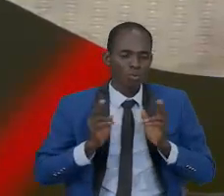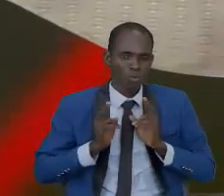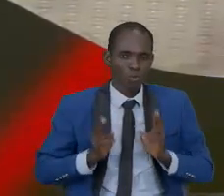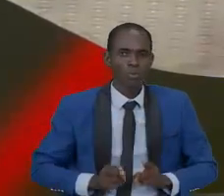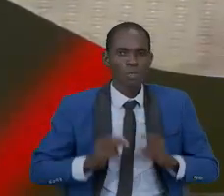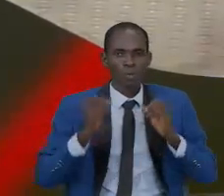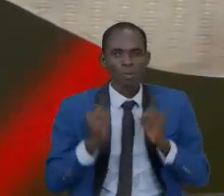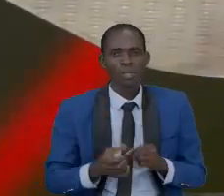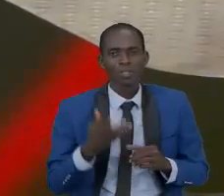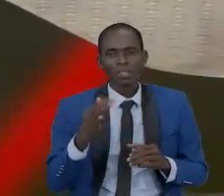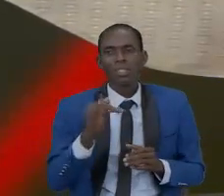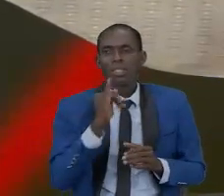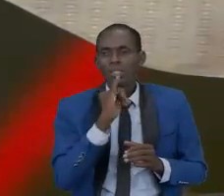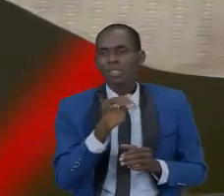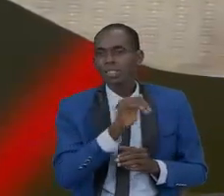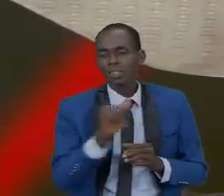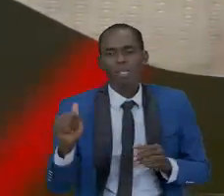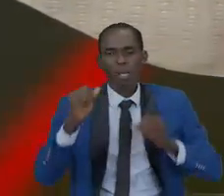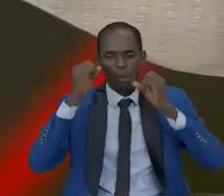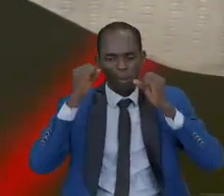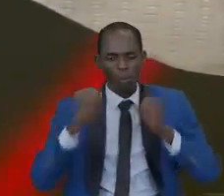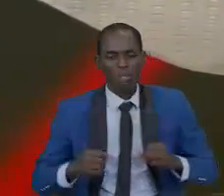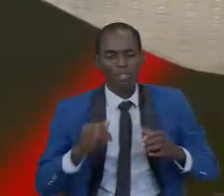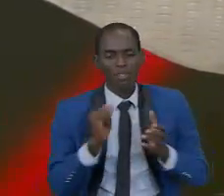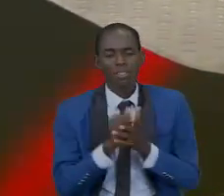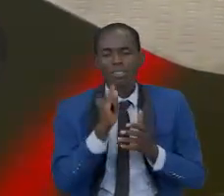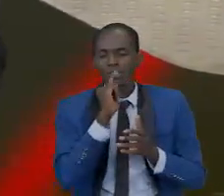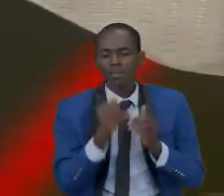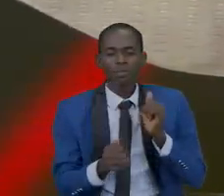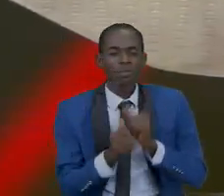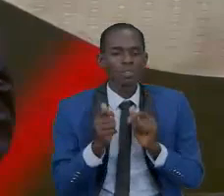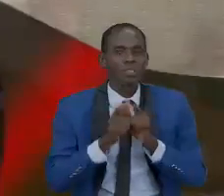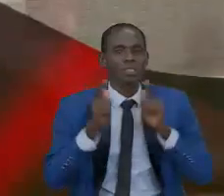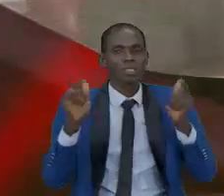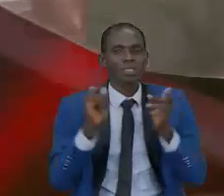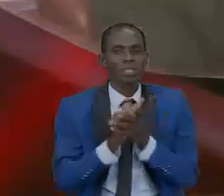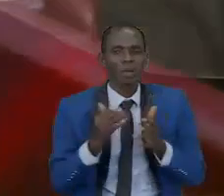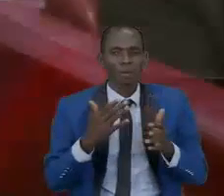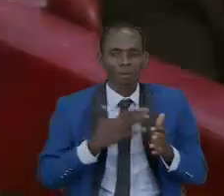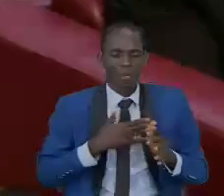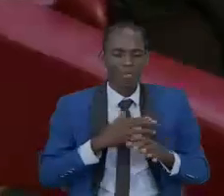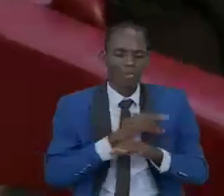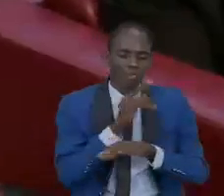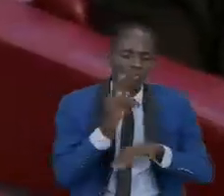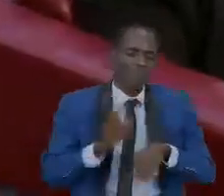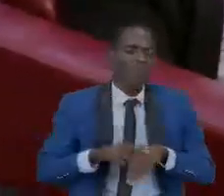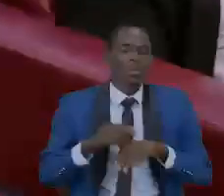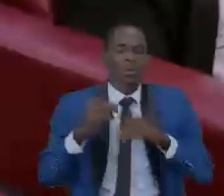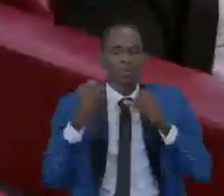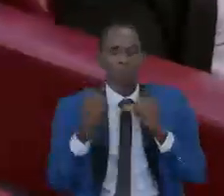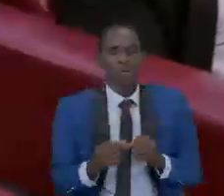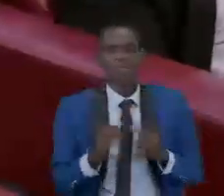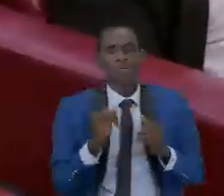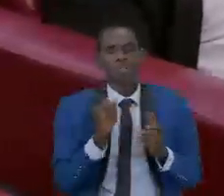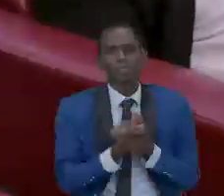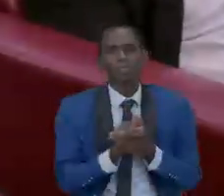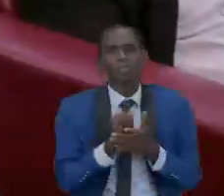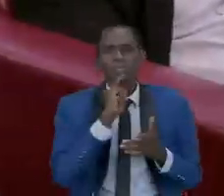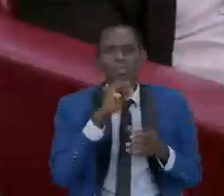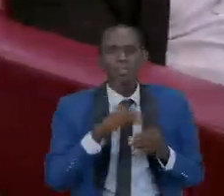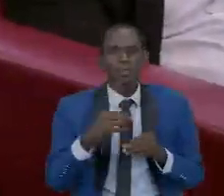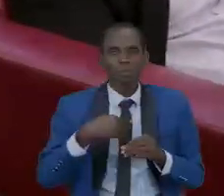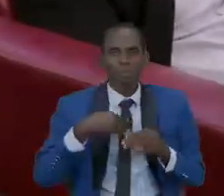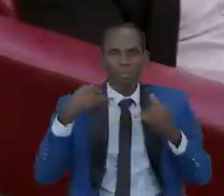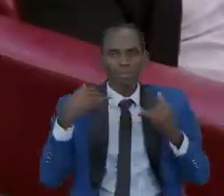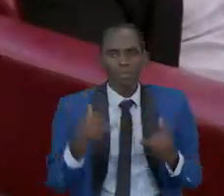power greater than my normal self that lives big in me now but Christ